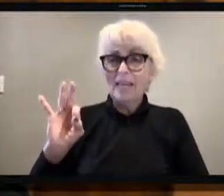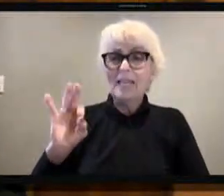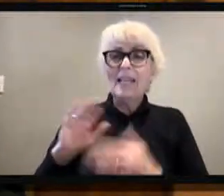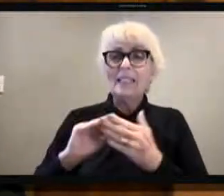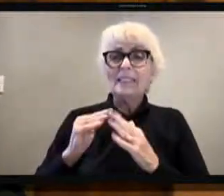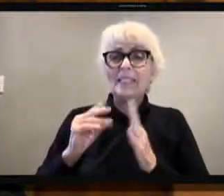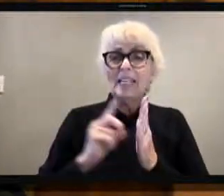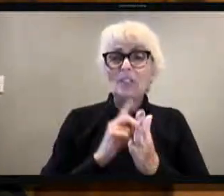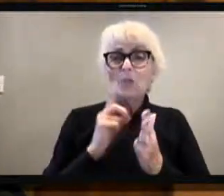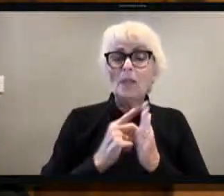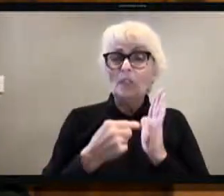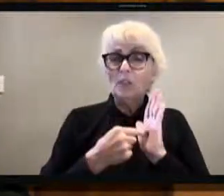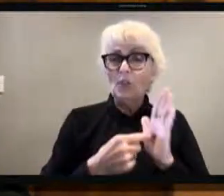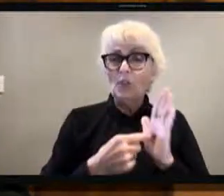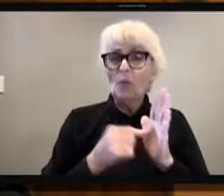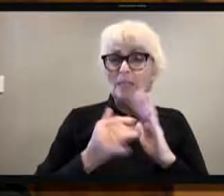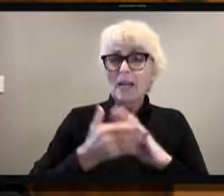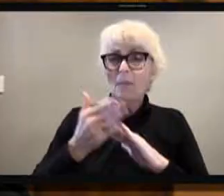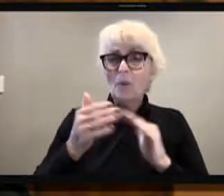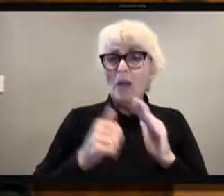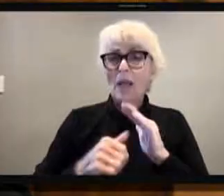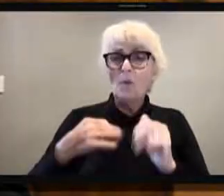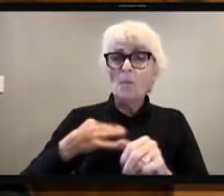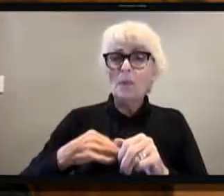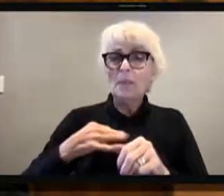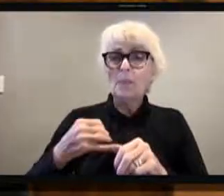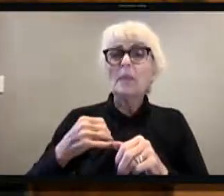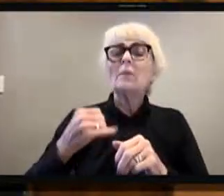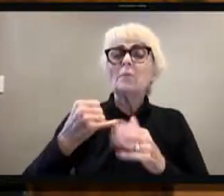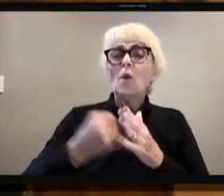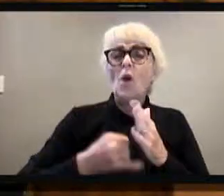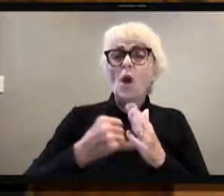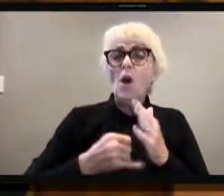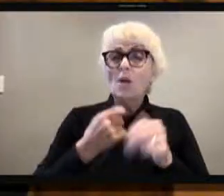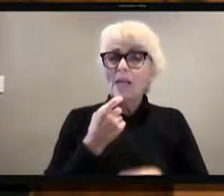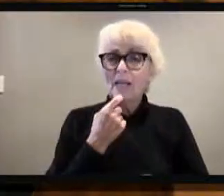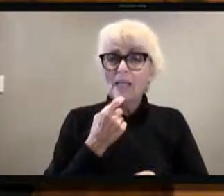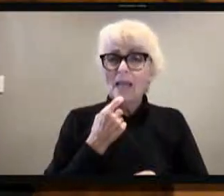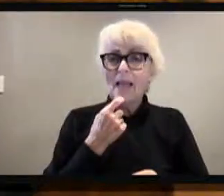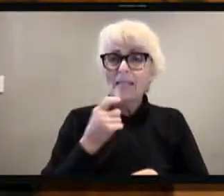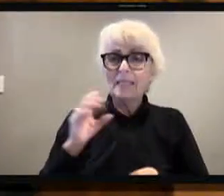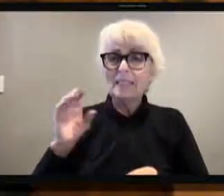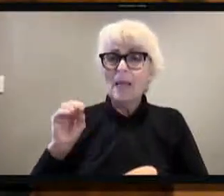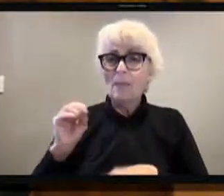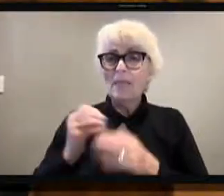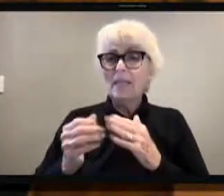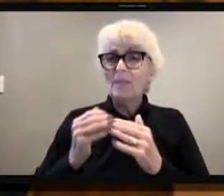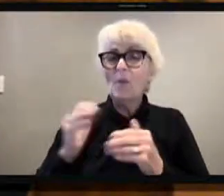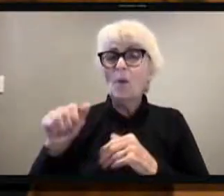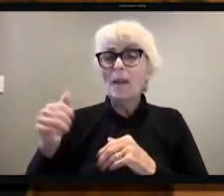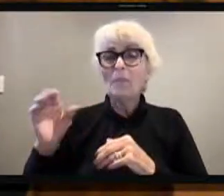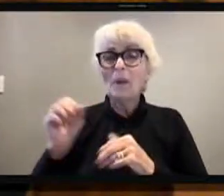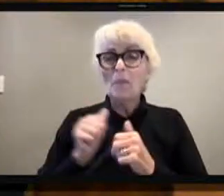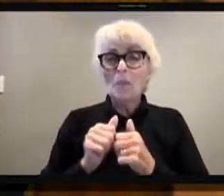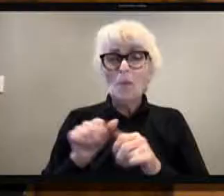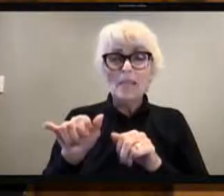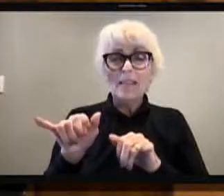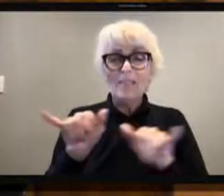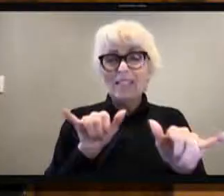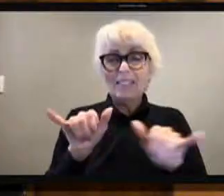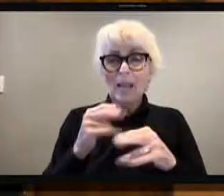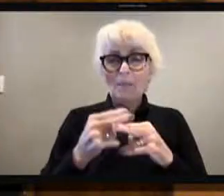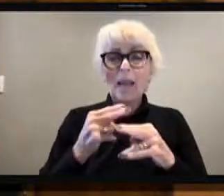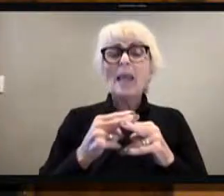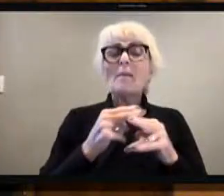firm now operating under the name Pittsburgh Art Glass Company, even though another company of the same name had existed in the city in